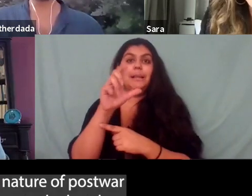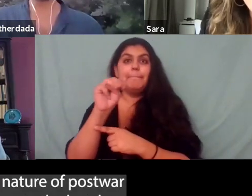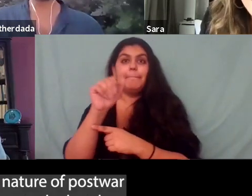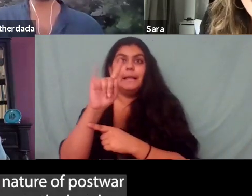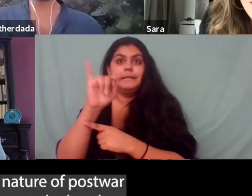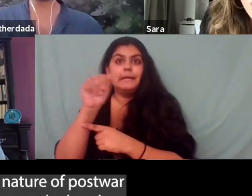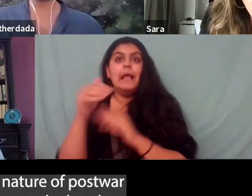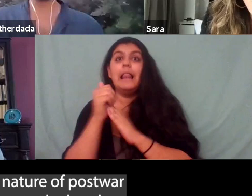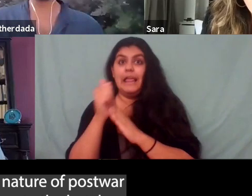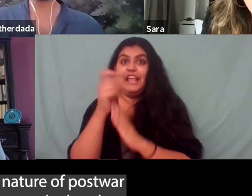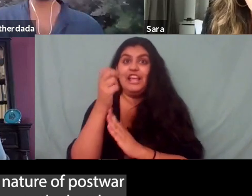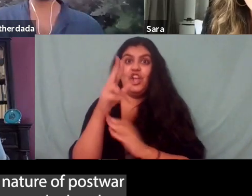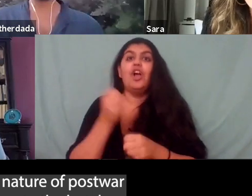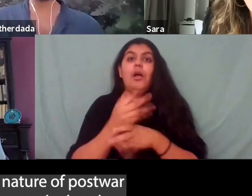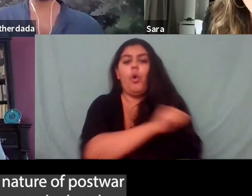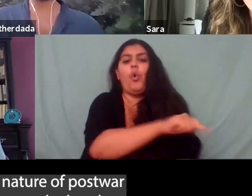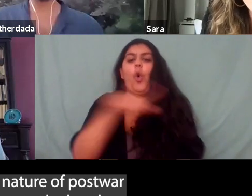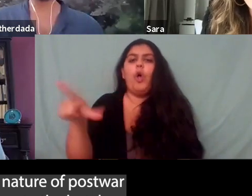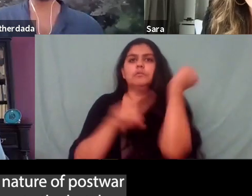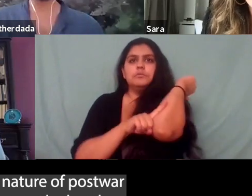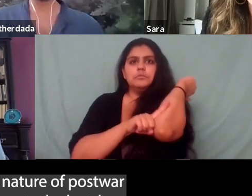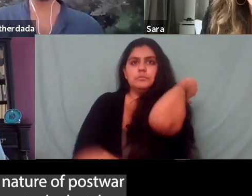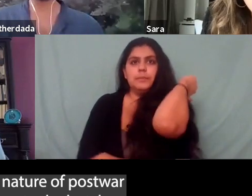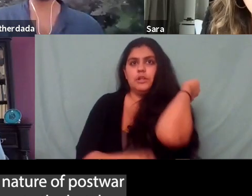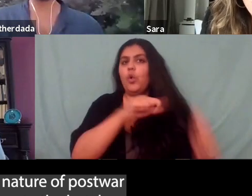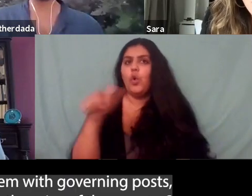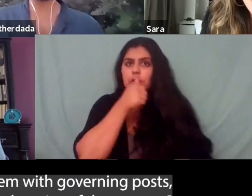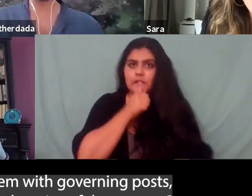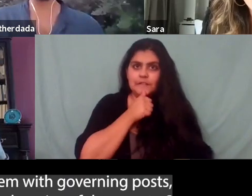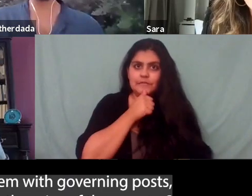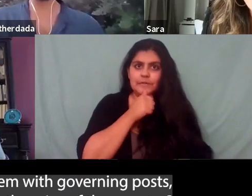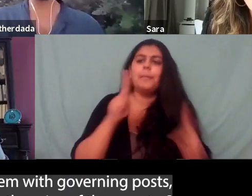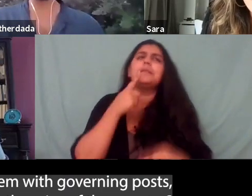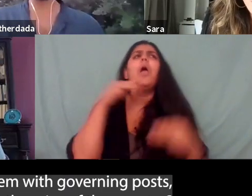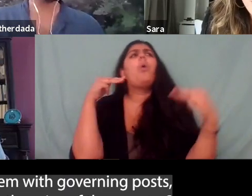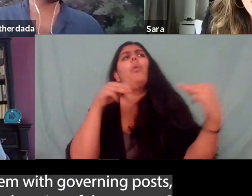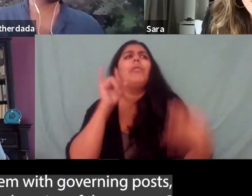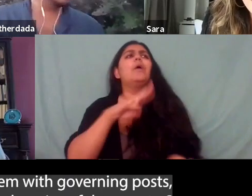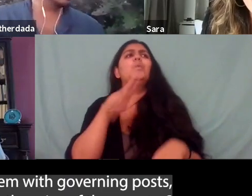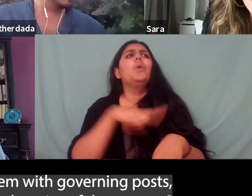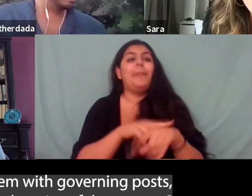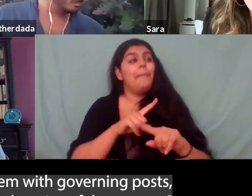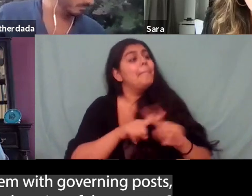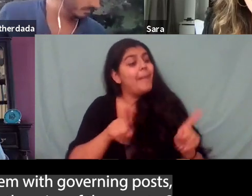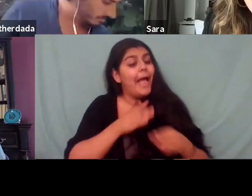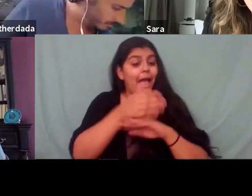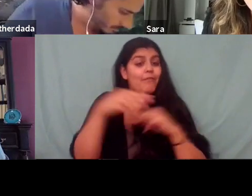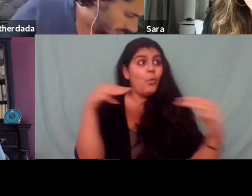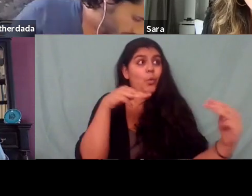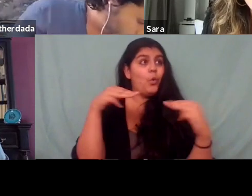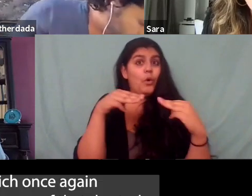war, but is it the nature of post-war to exonerate the butchers and award them with governing posts, handing them the reins of the